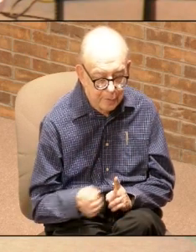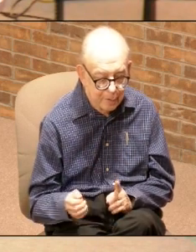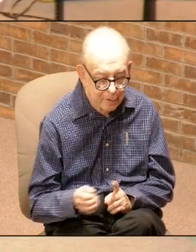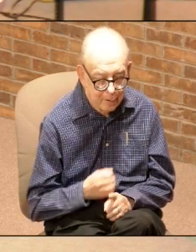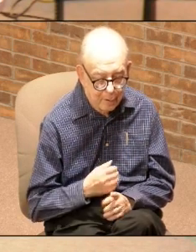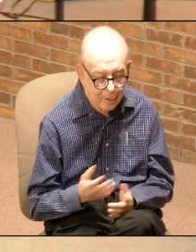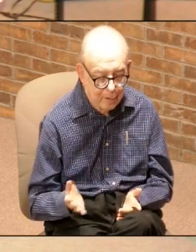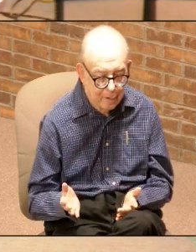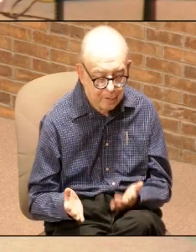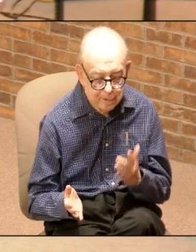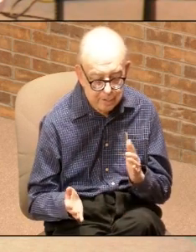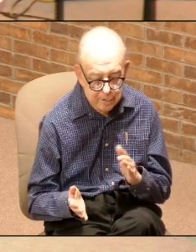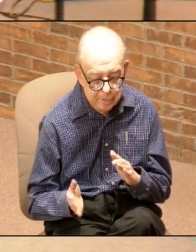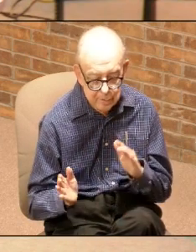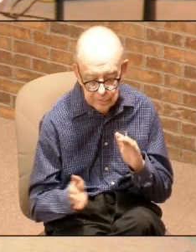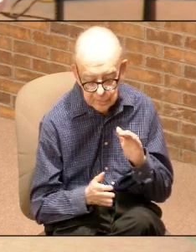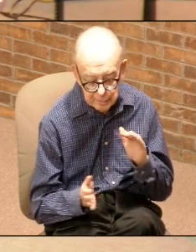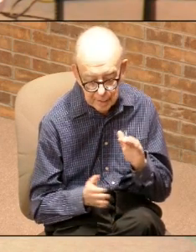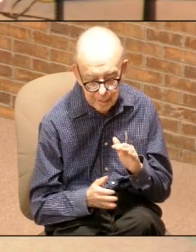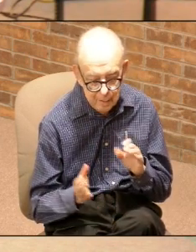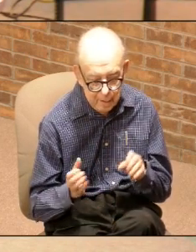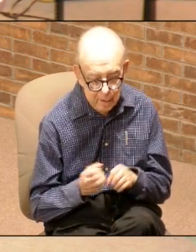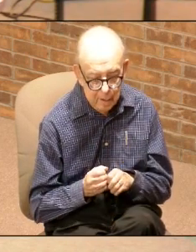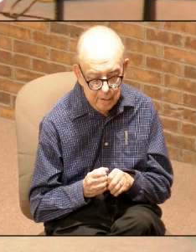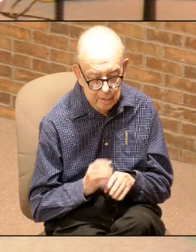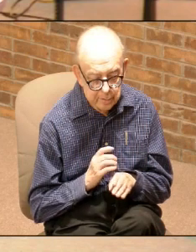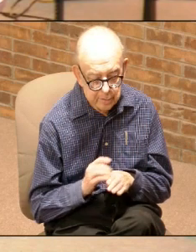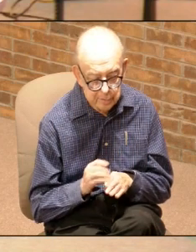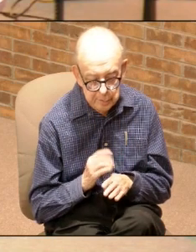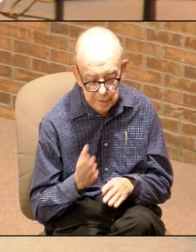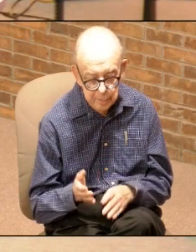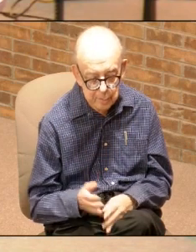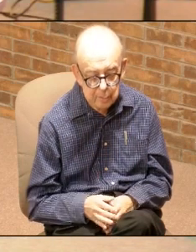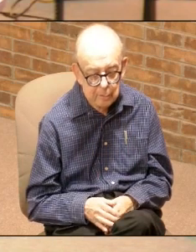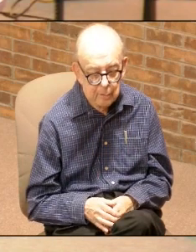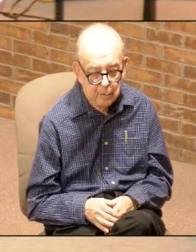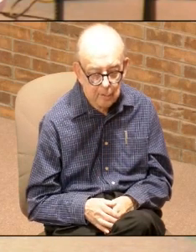You were going to get a spanking. You were going to get disciplined.